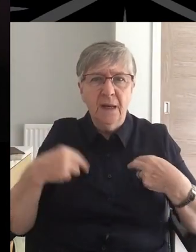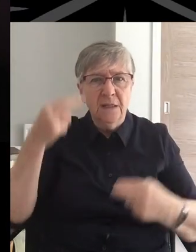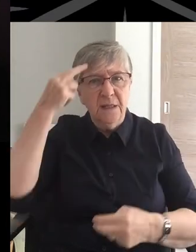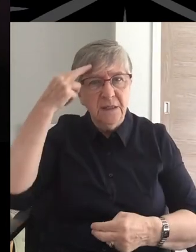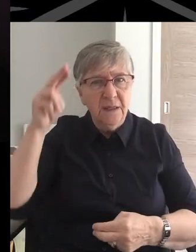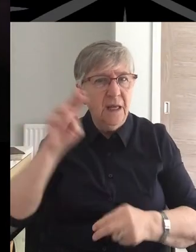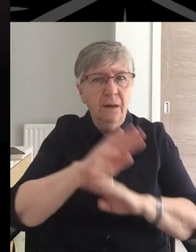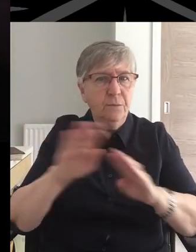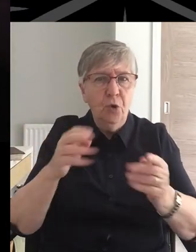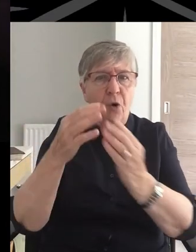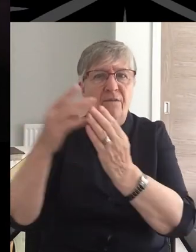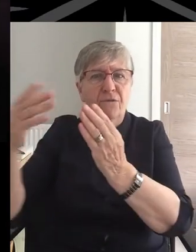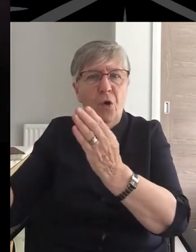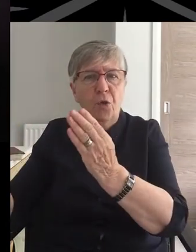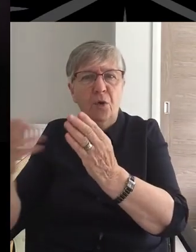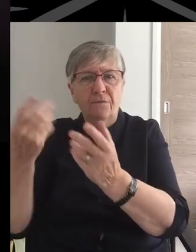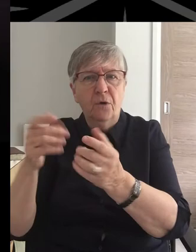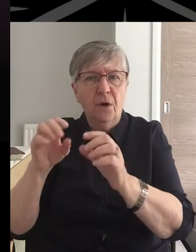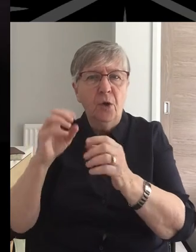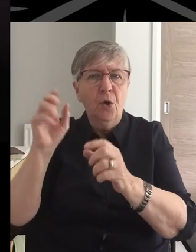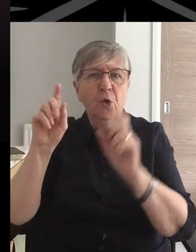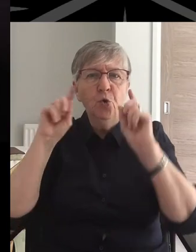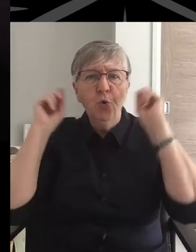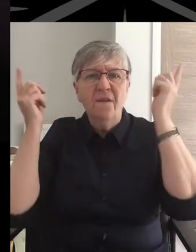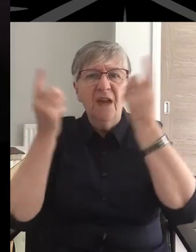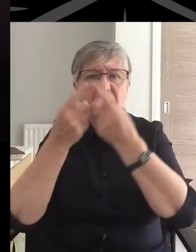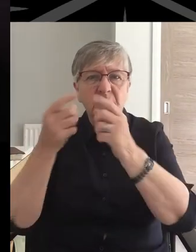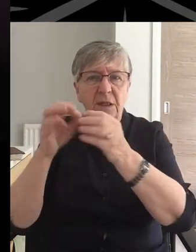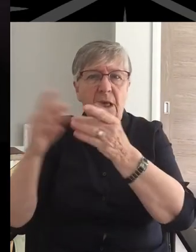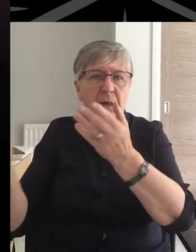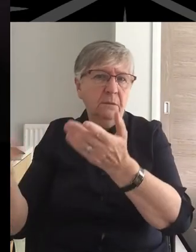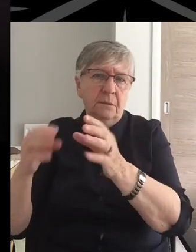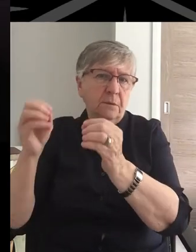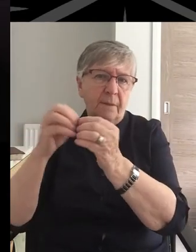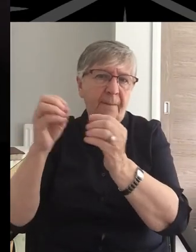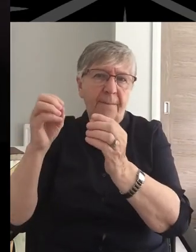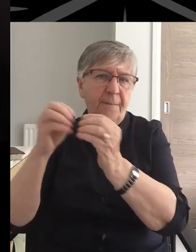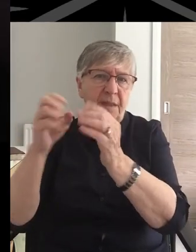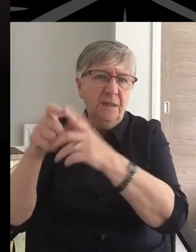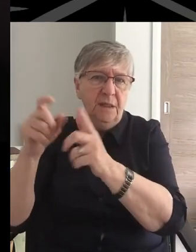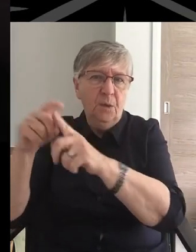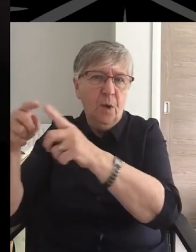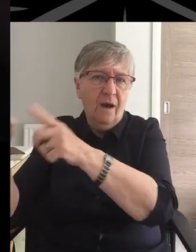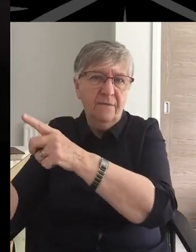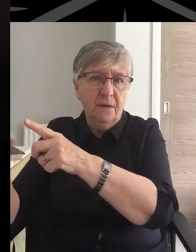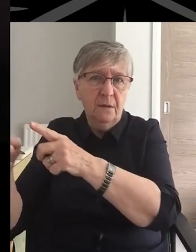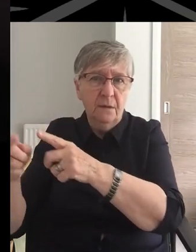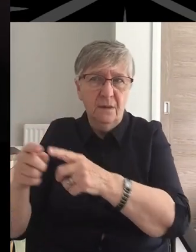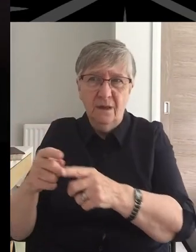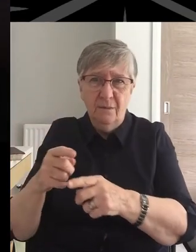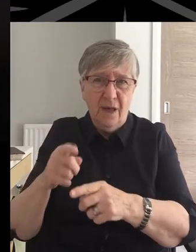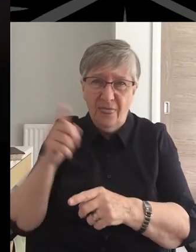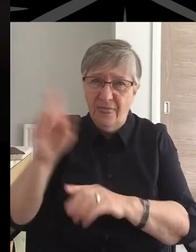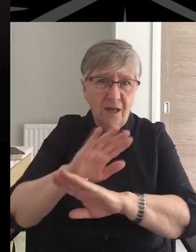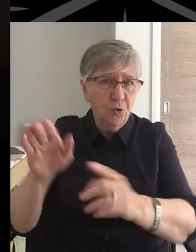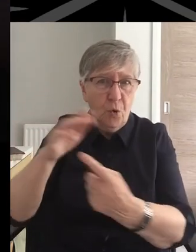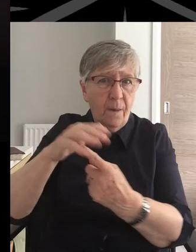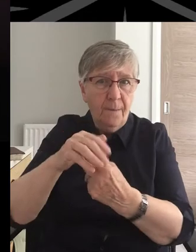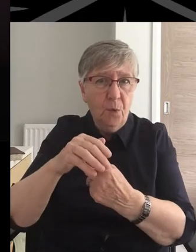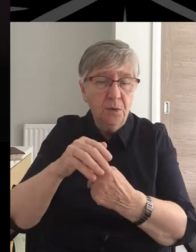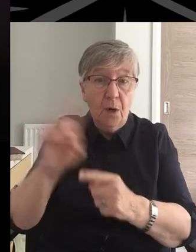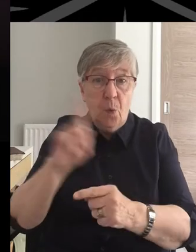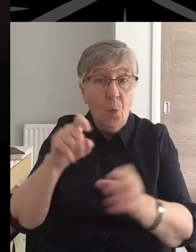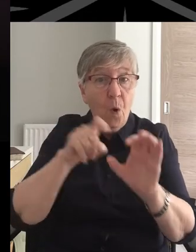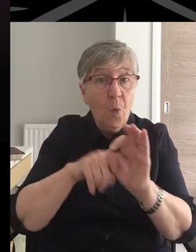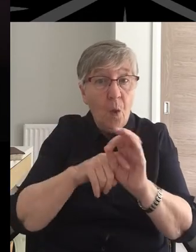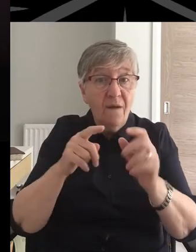shouldn't be followed by the degrees, the letter after his or her name. You know, because ultimately what qualifies someone for ministry is not that